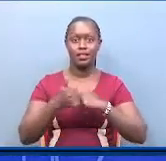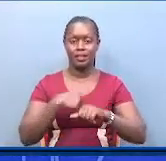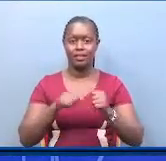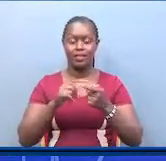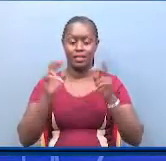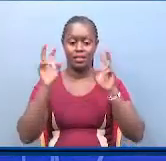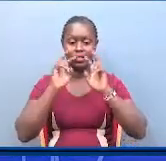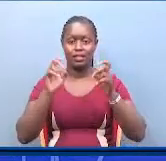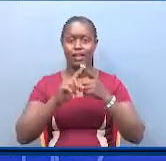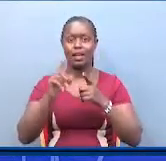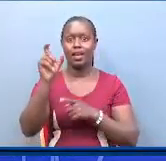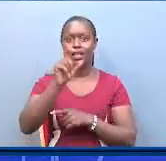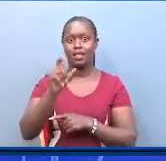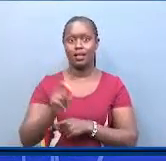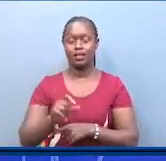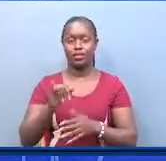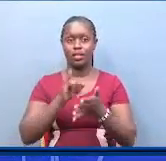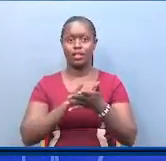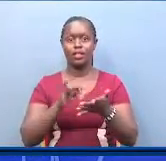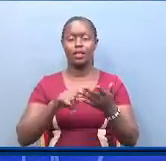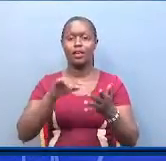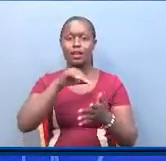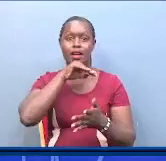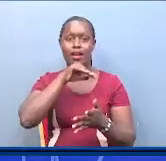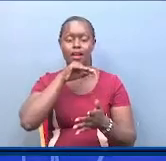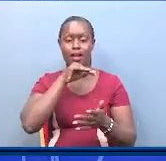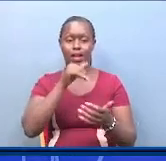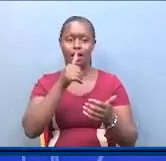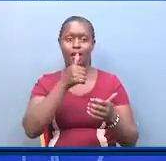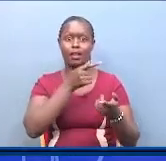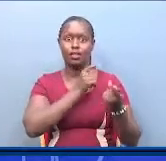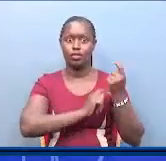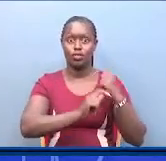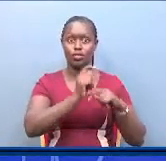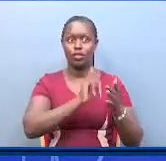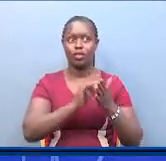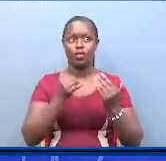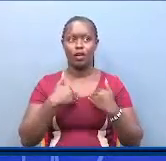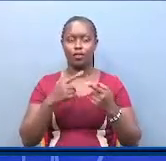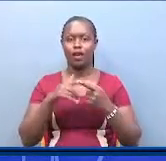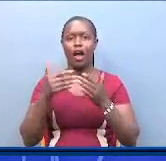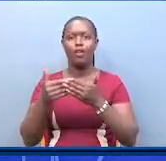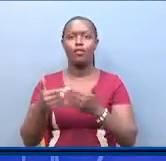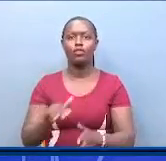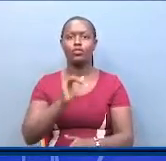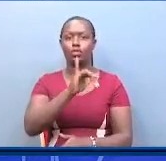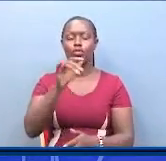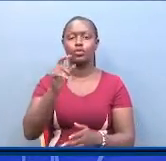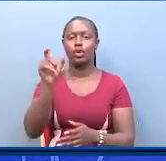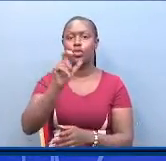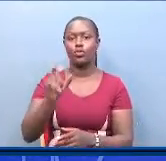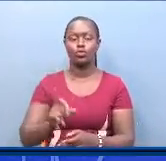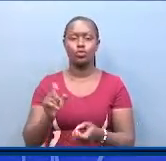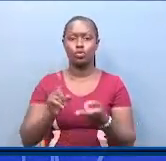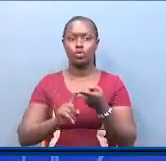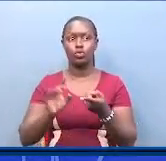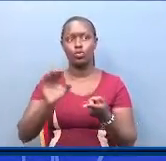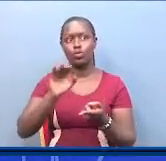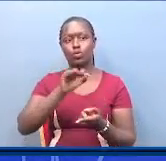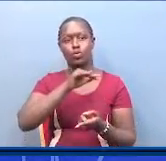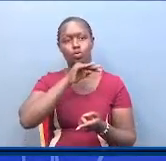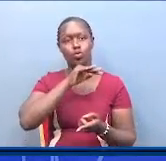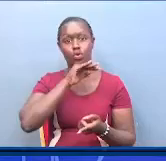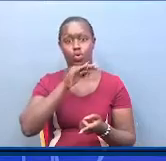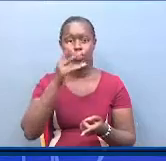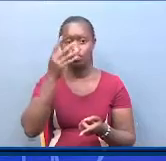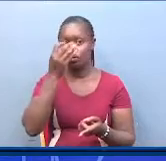at the key regions that Raila traditionally had, he has lost those regions to William Ruto. When you look at Western,